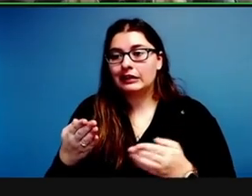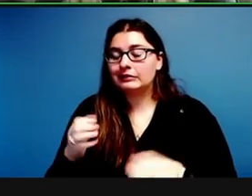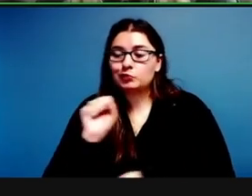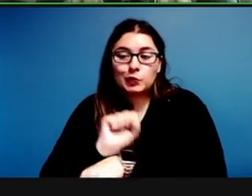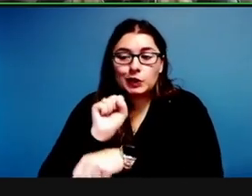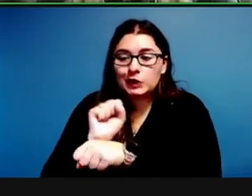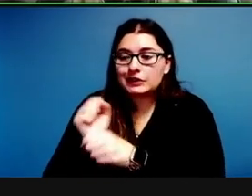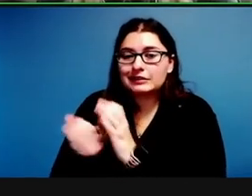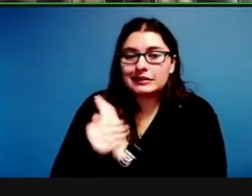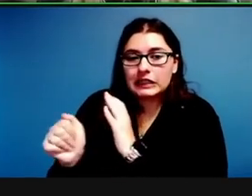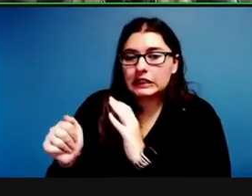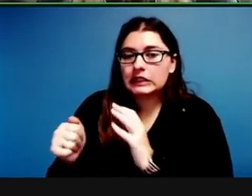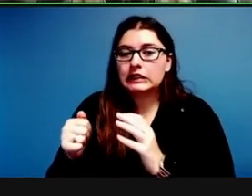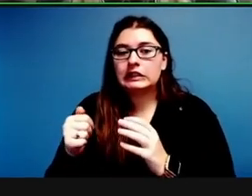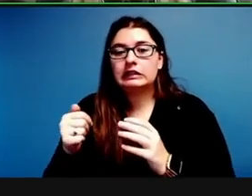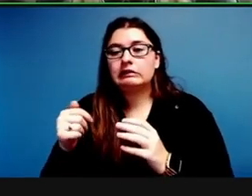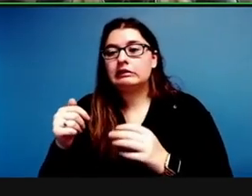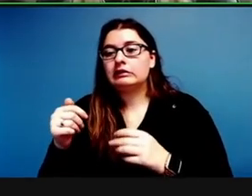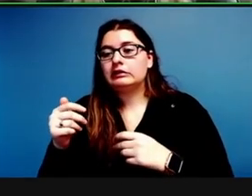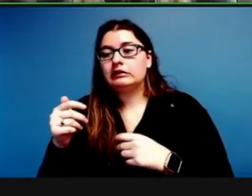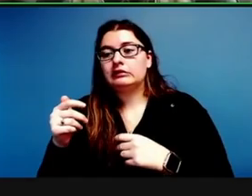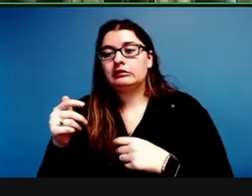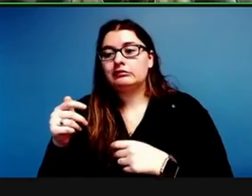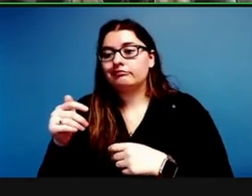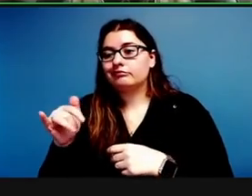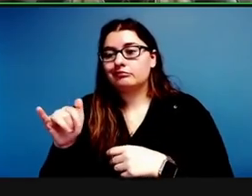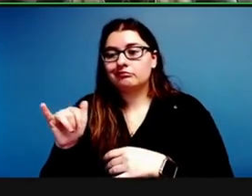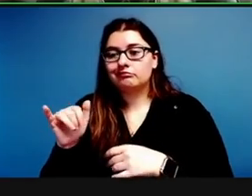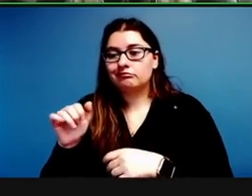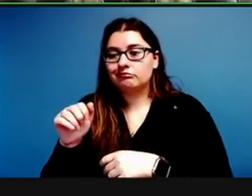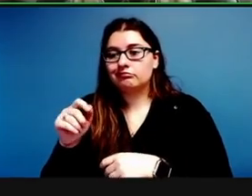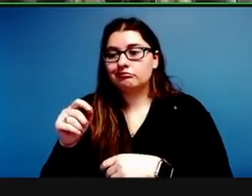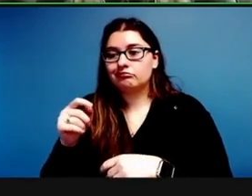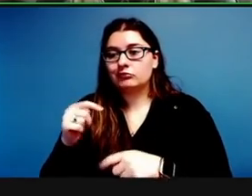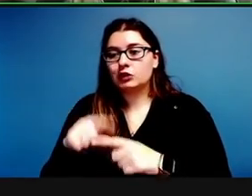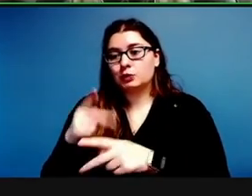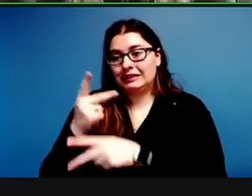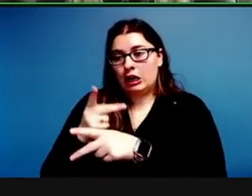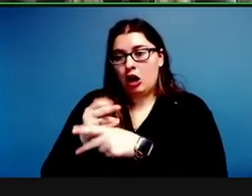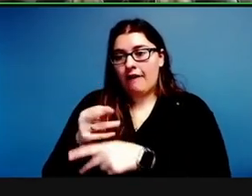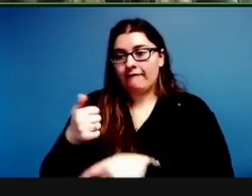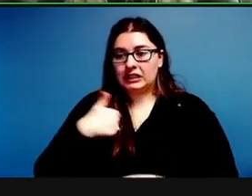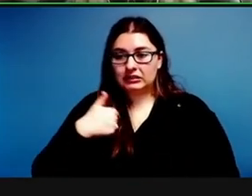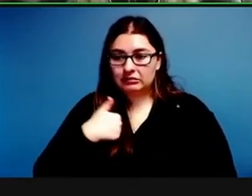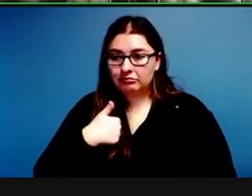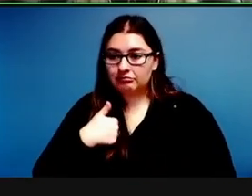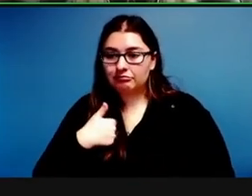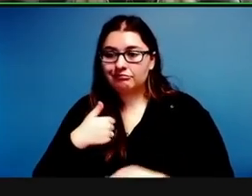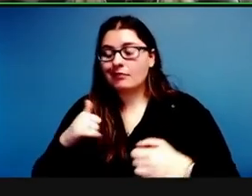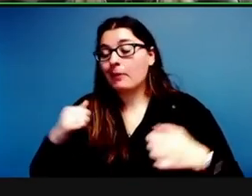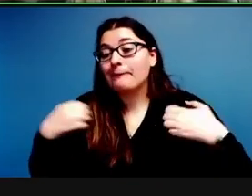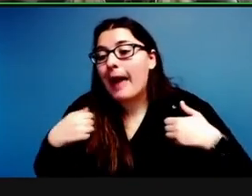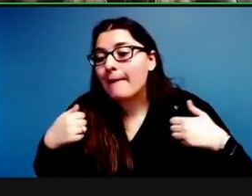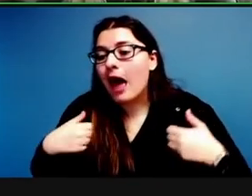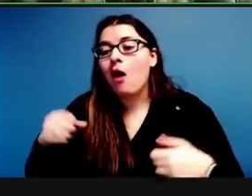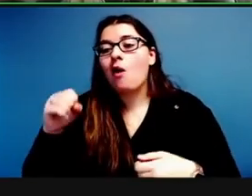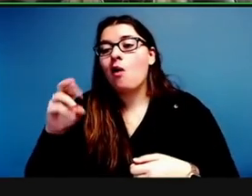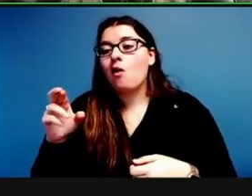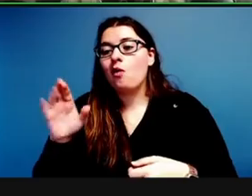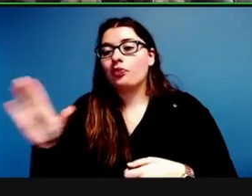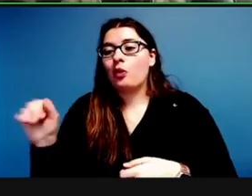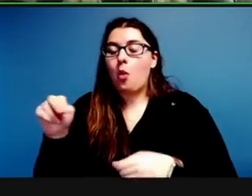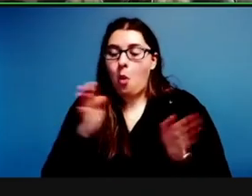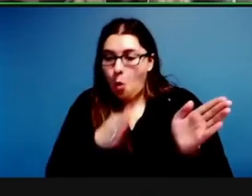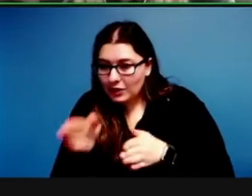skill, such as them working on taking care of their own backpack or their own